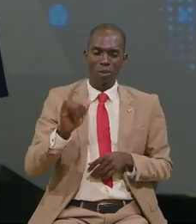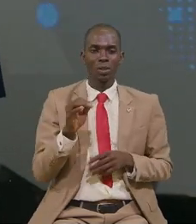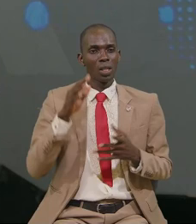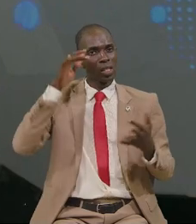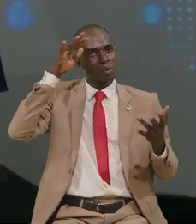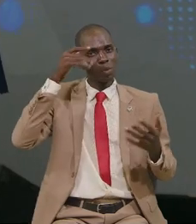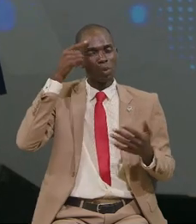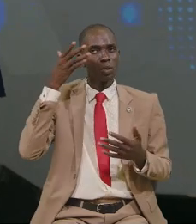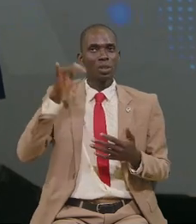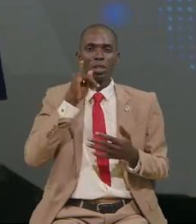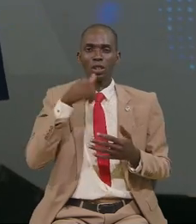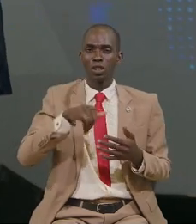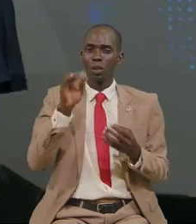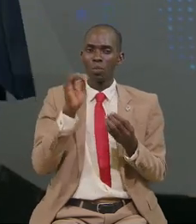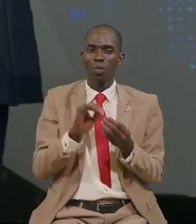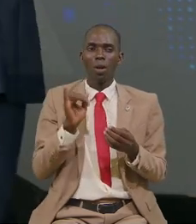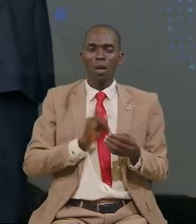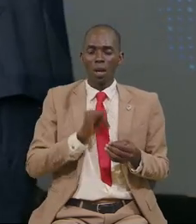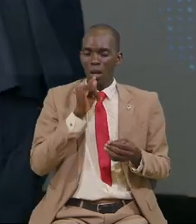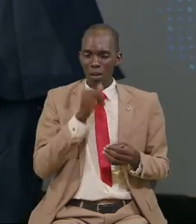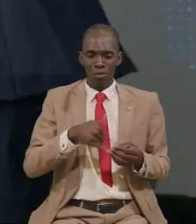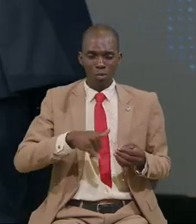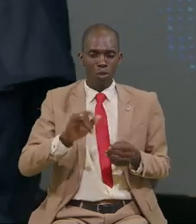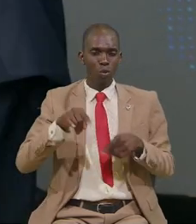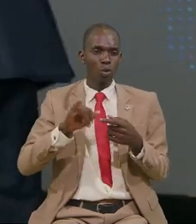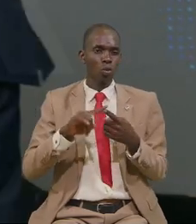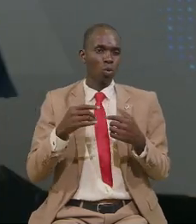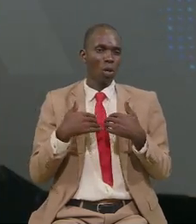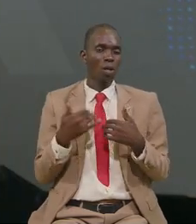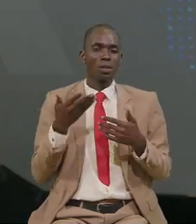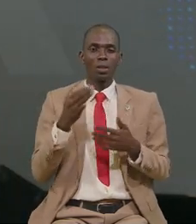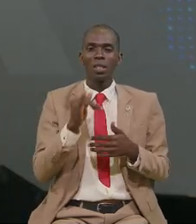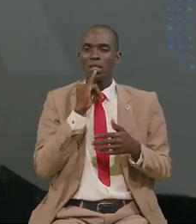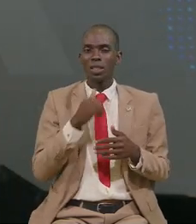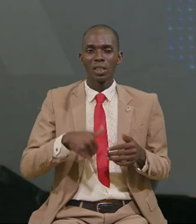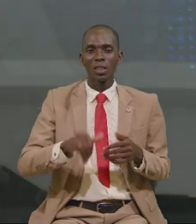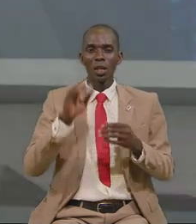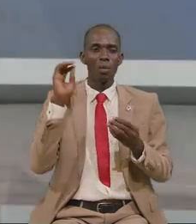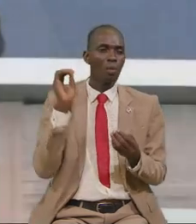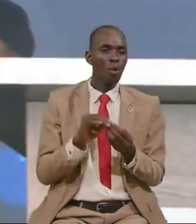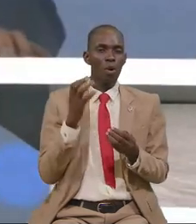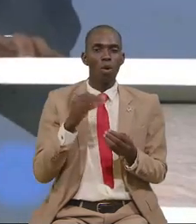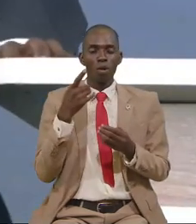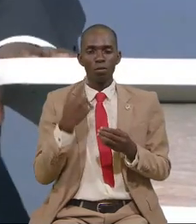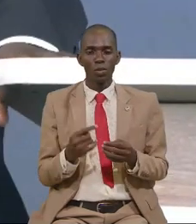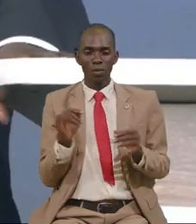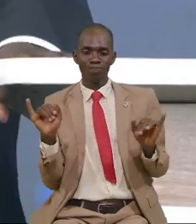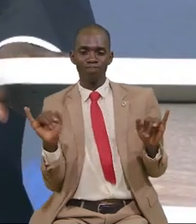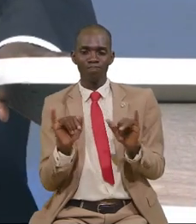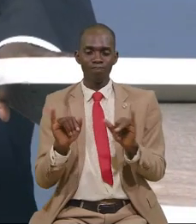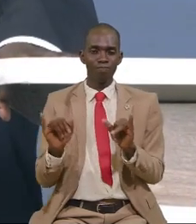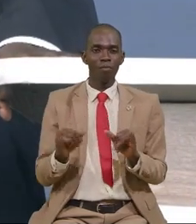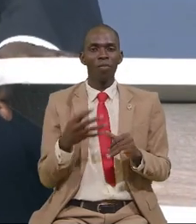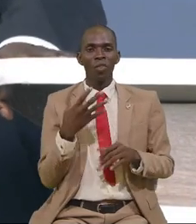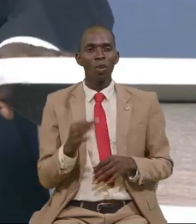praying for. There's still more I'm going to have. There is still more of resemblance to the Christ of